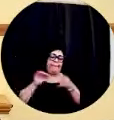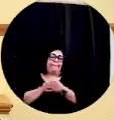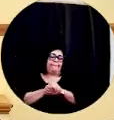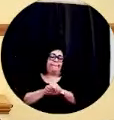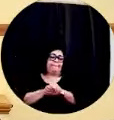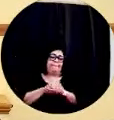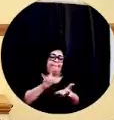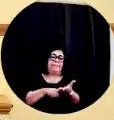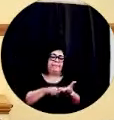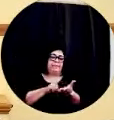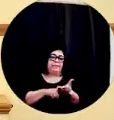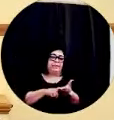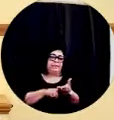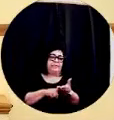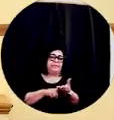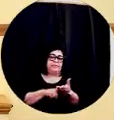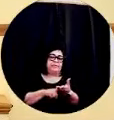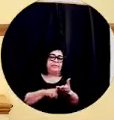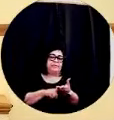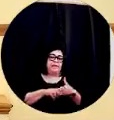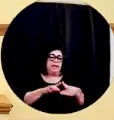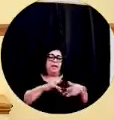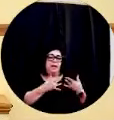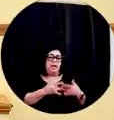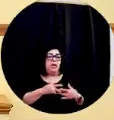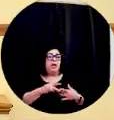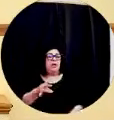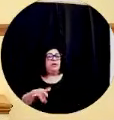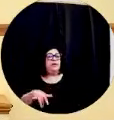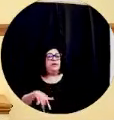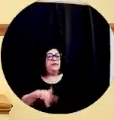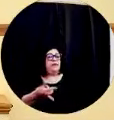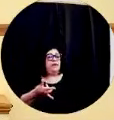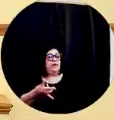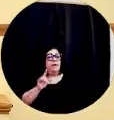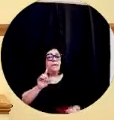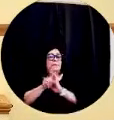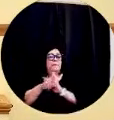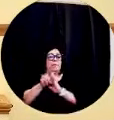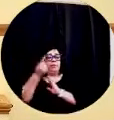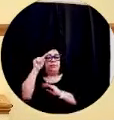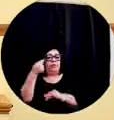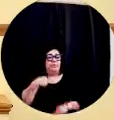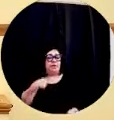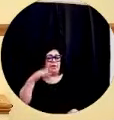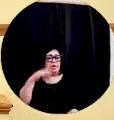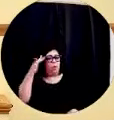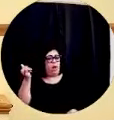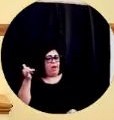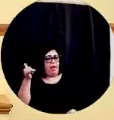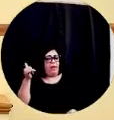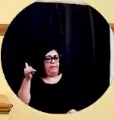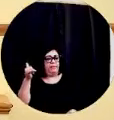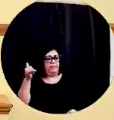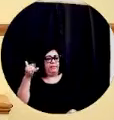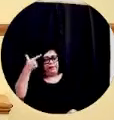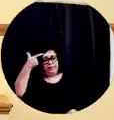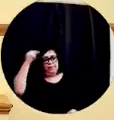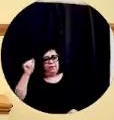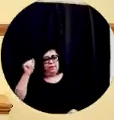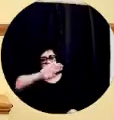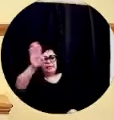This is such a heartfelt moment for me. Why? Because never